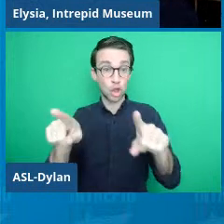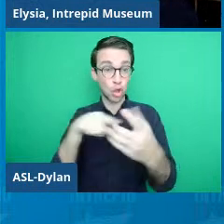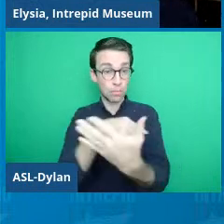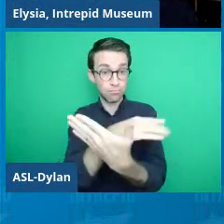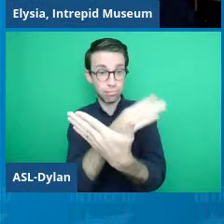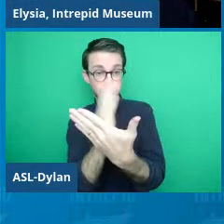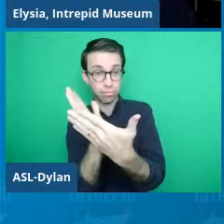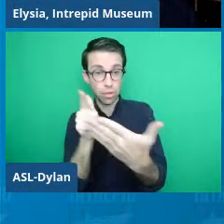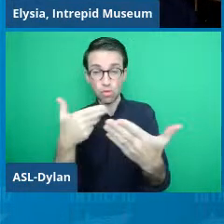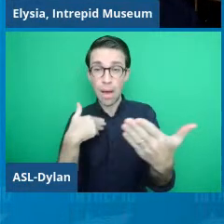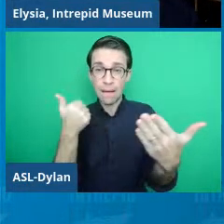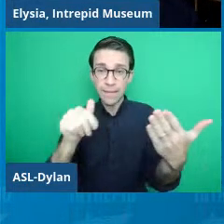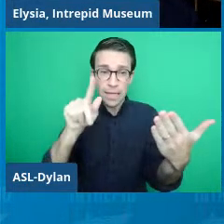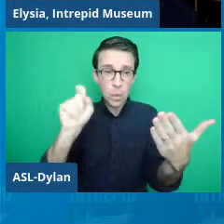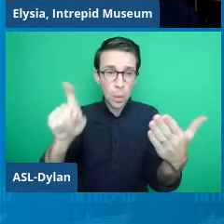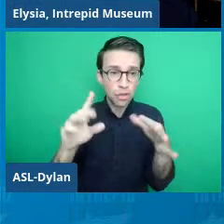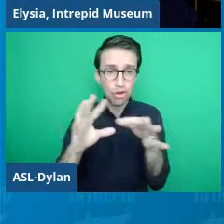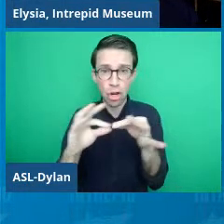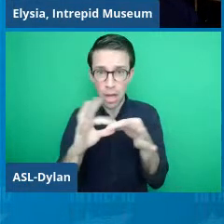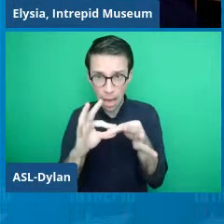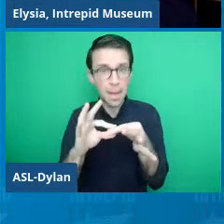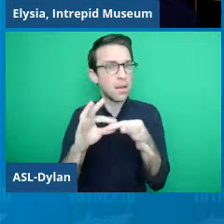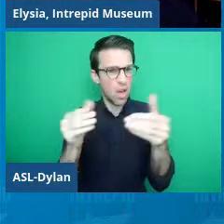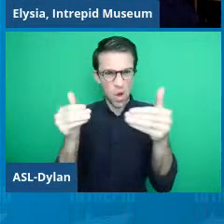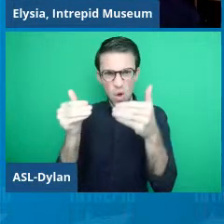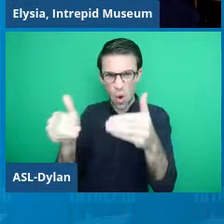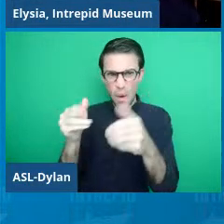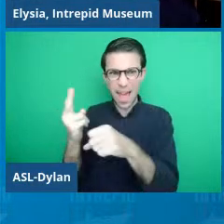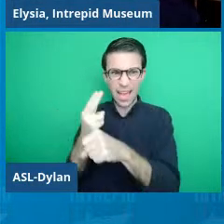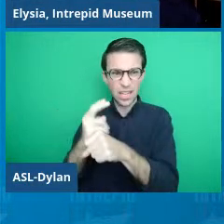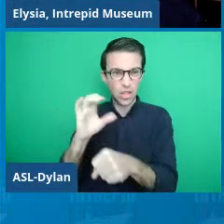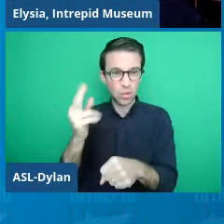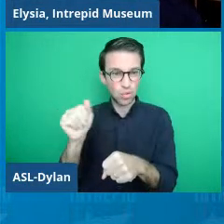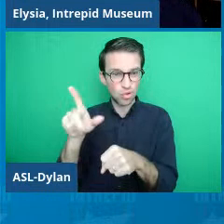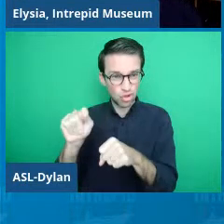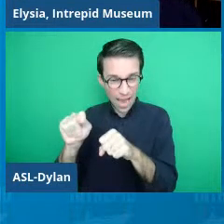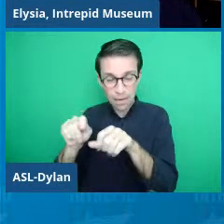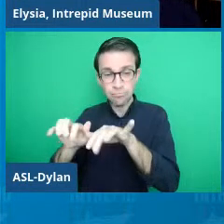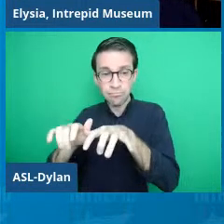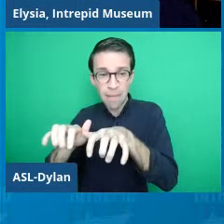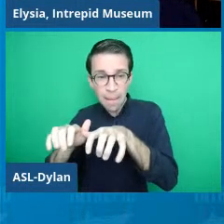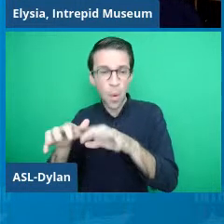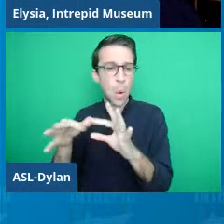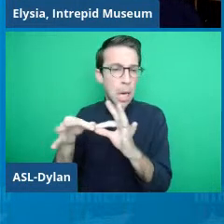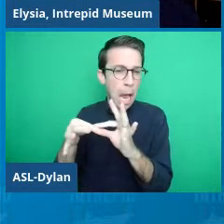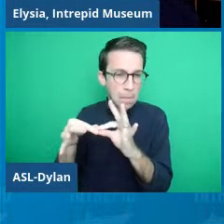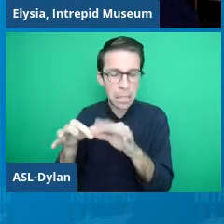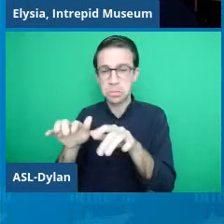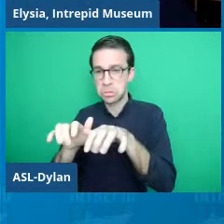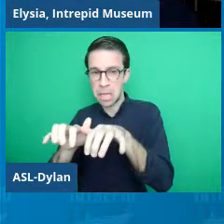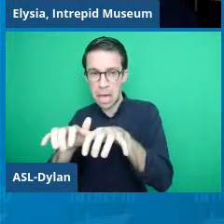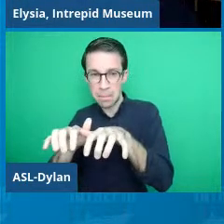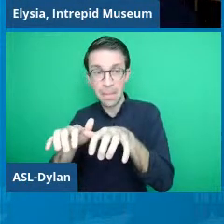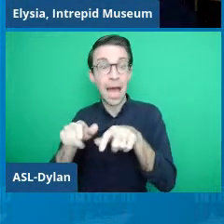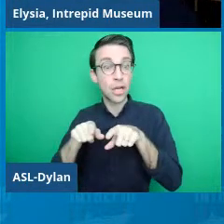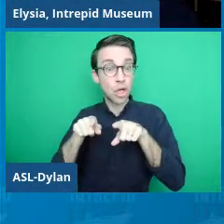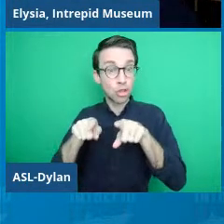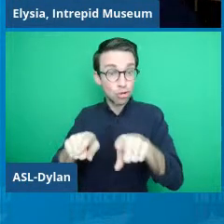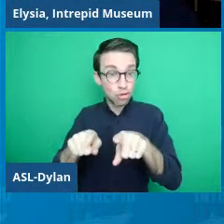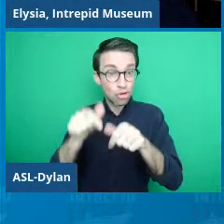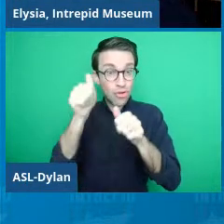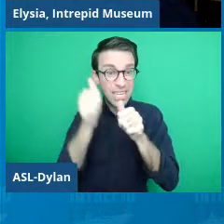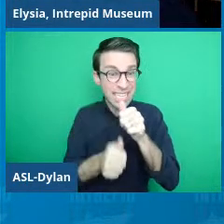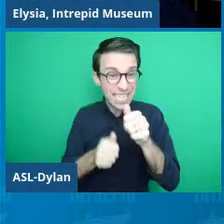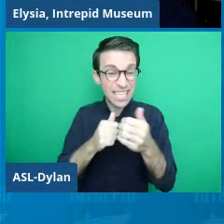of our guests, we encourage you to ask them right there in the chat or in the comment section. And during each program, our guests will answer some of your questions for